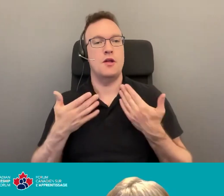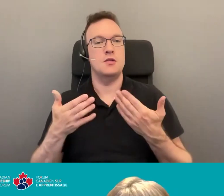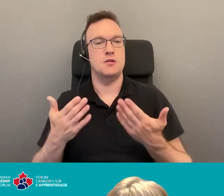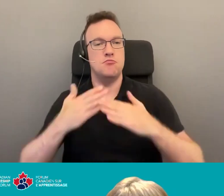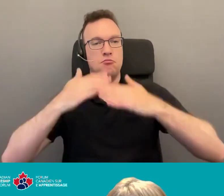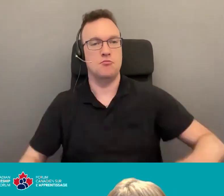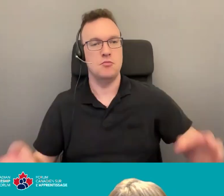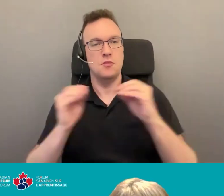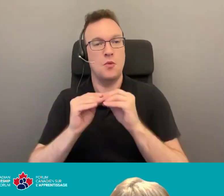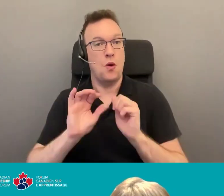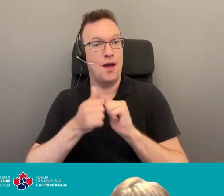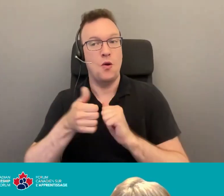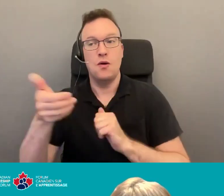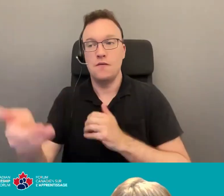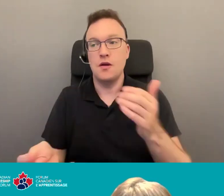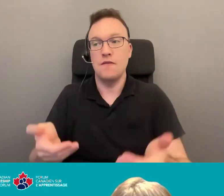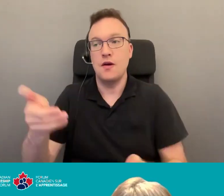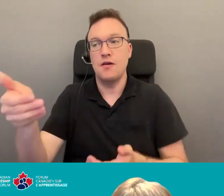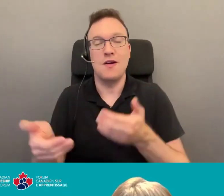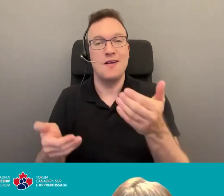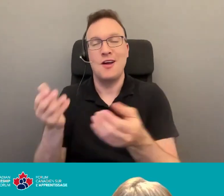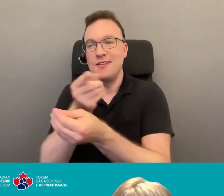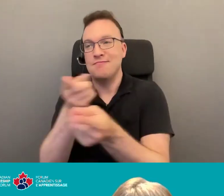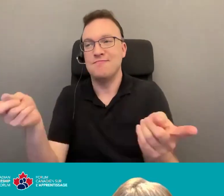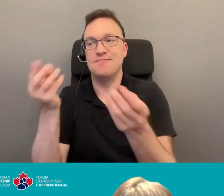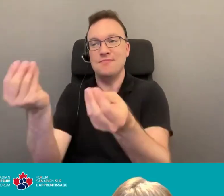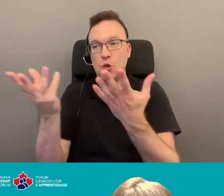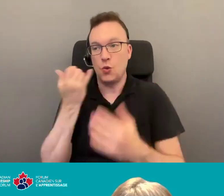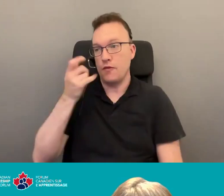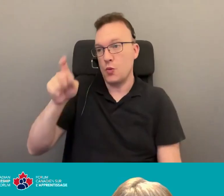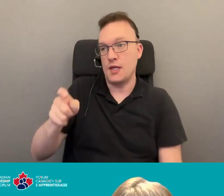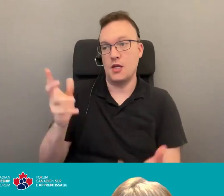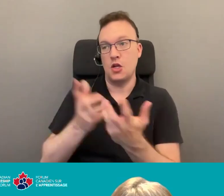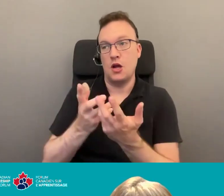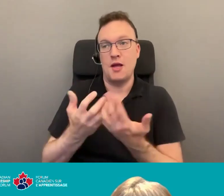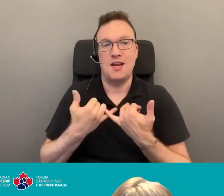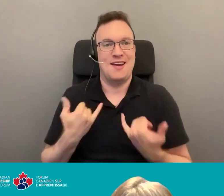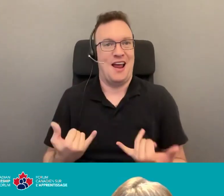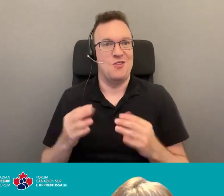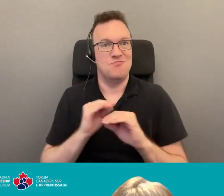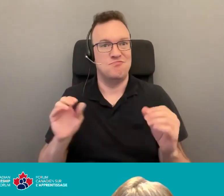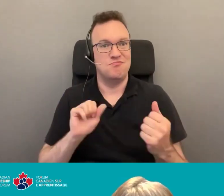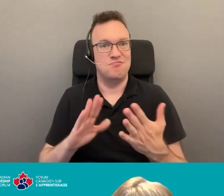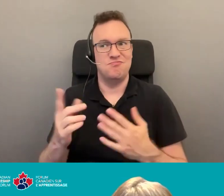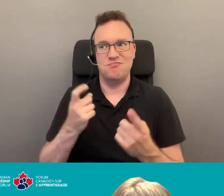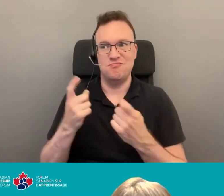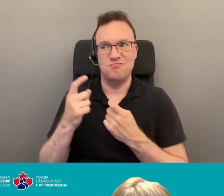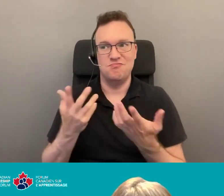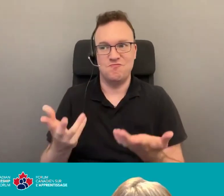inviting people to let us know if they need an accommodation, because right now we don't have any questions.